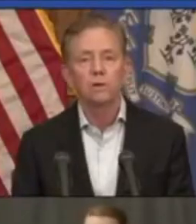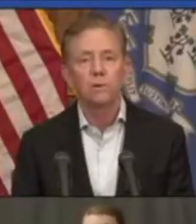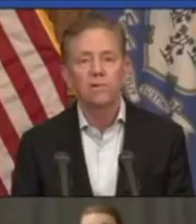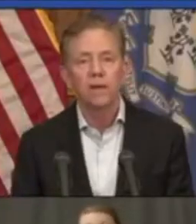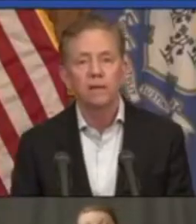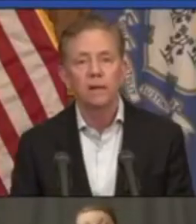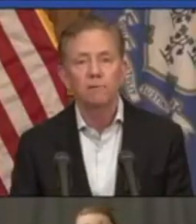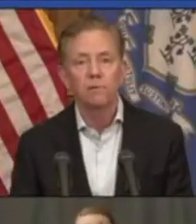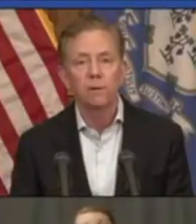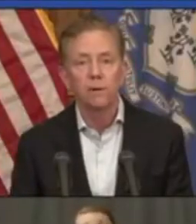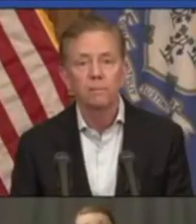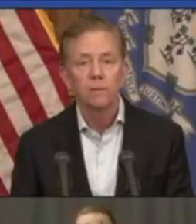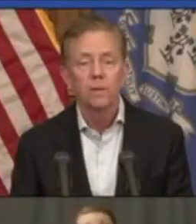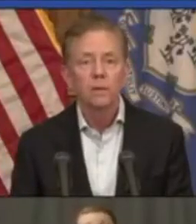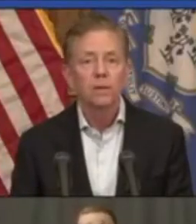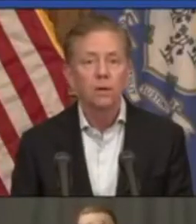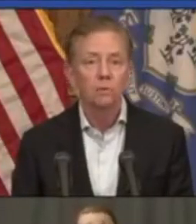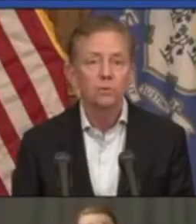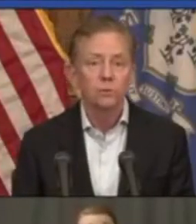we've had now for,